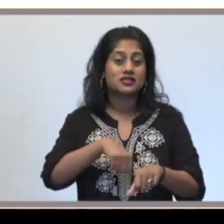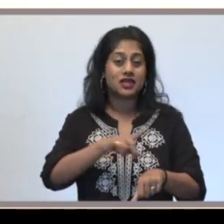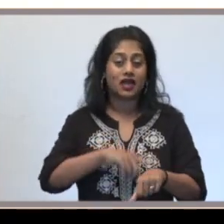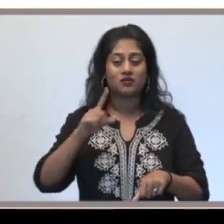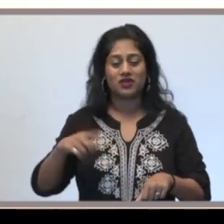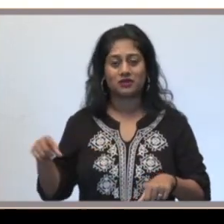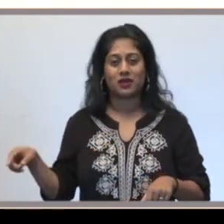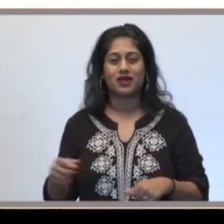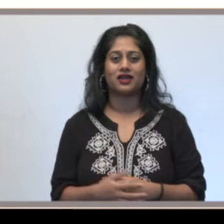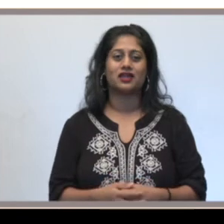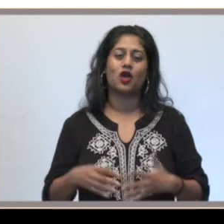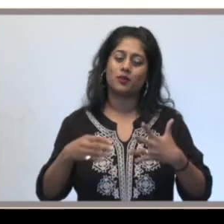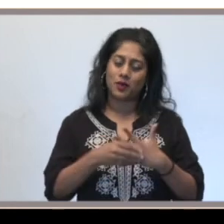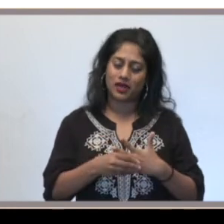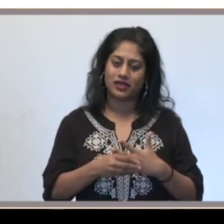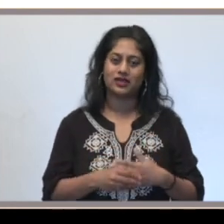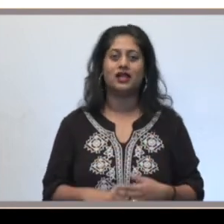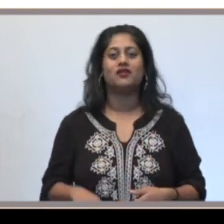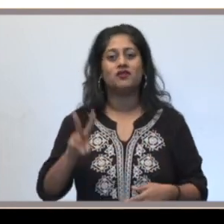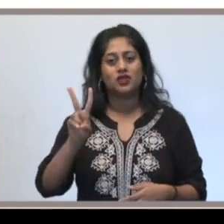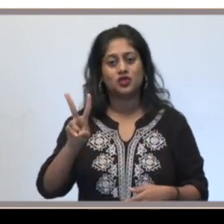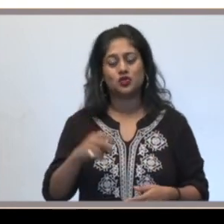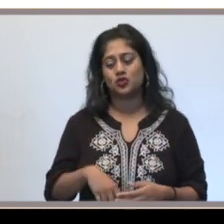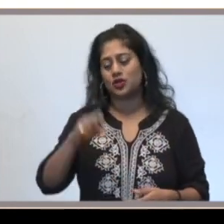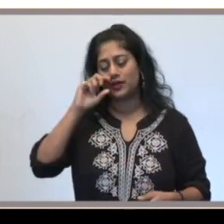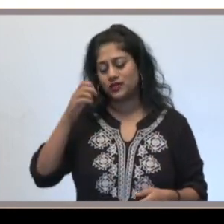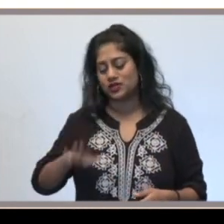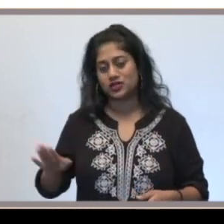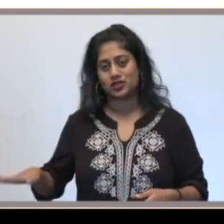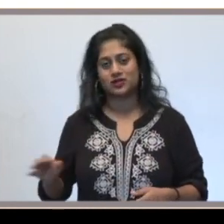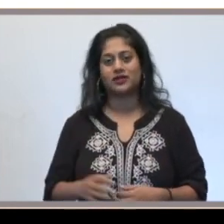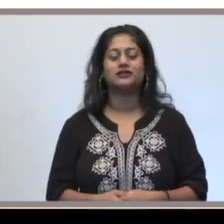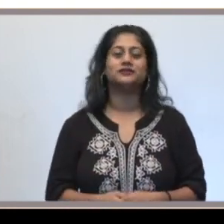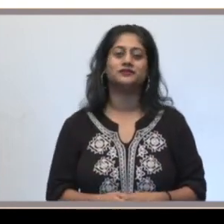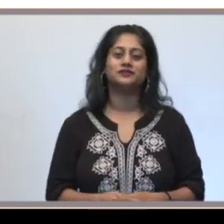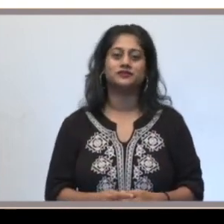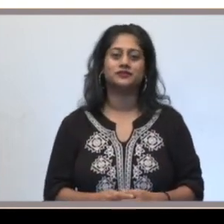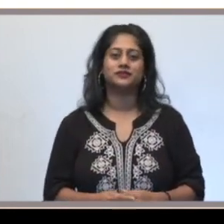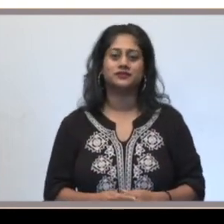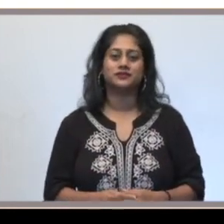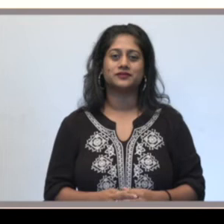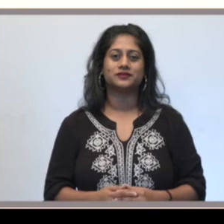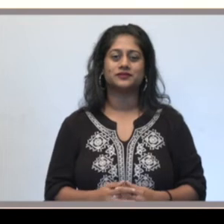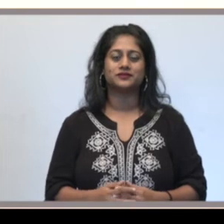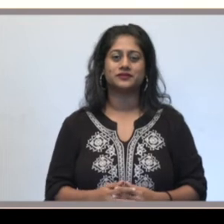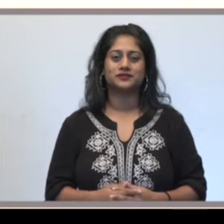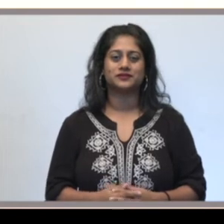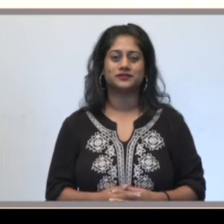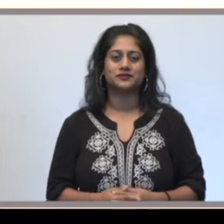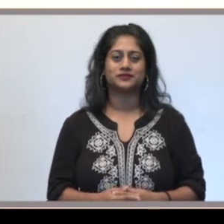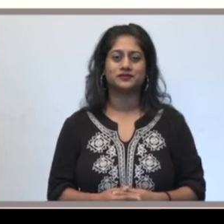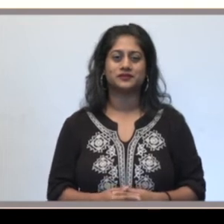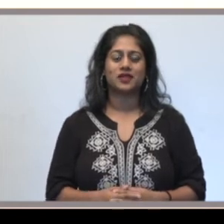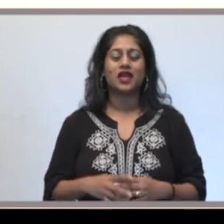by, I was married to my wonderful husband, and we were blessed with two lovely children. All of this didn't